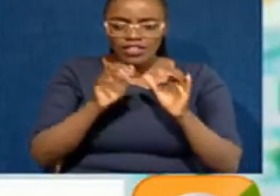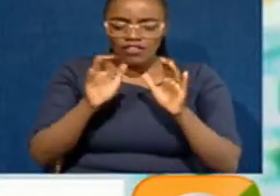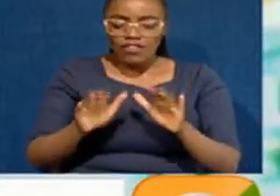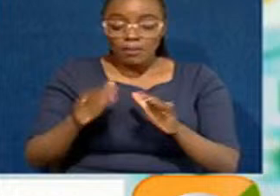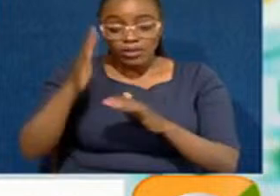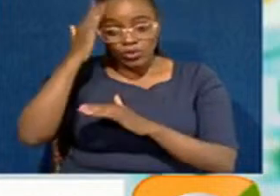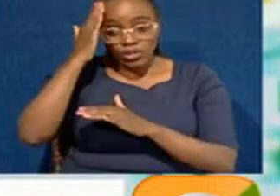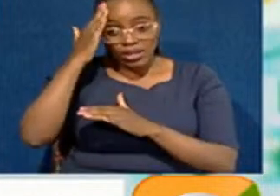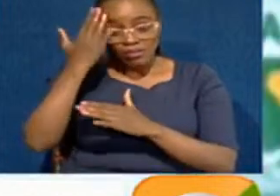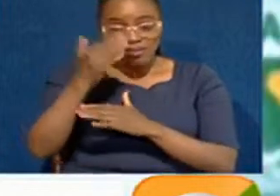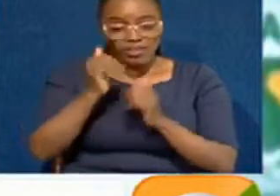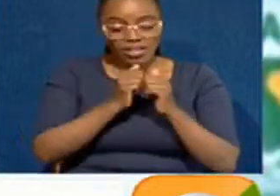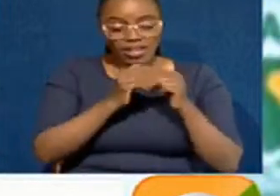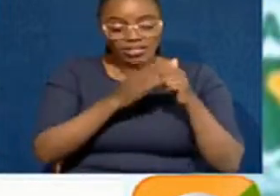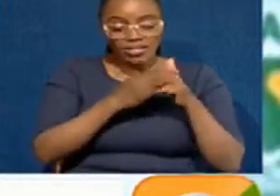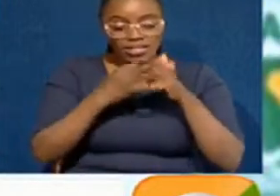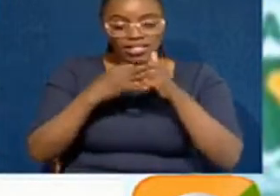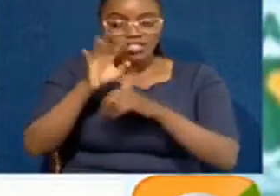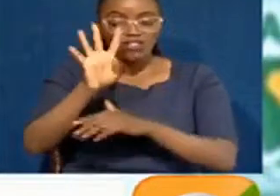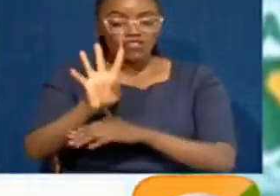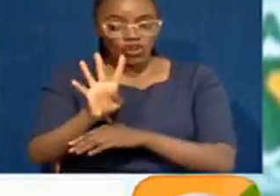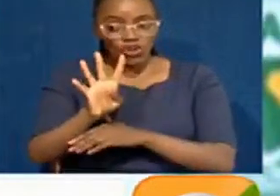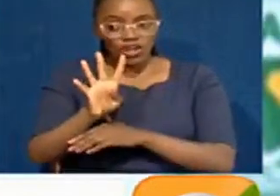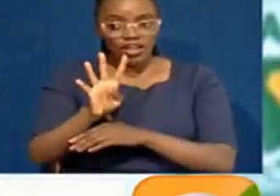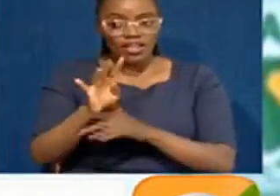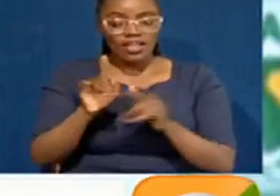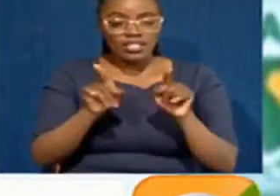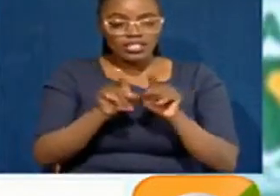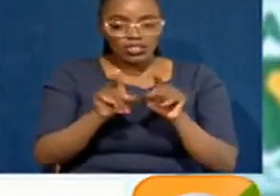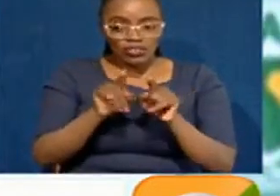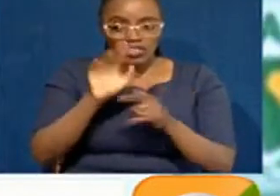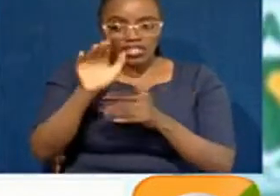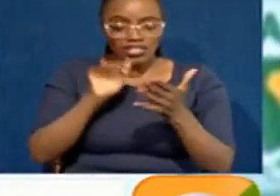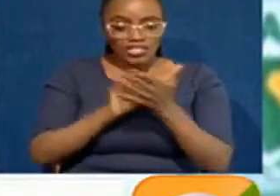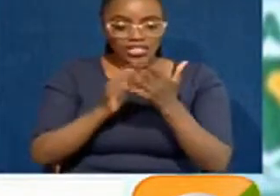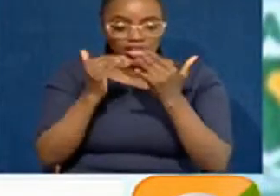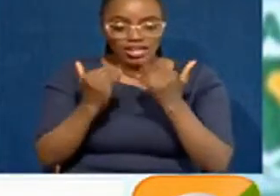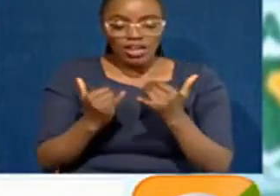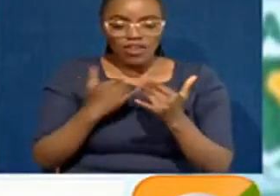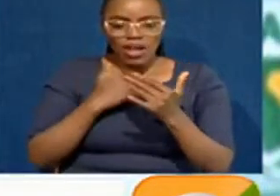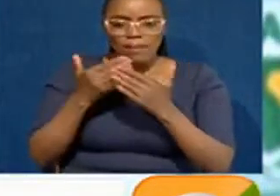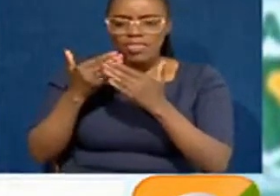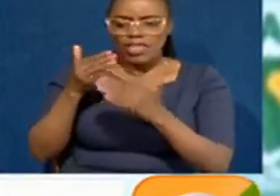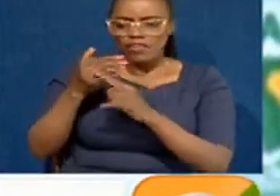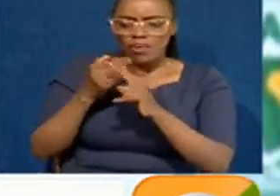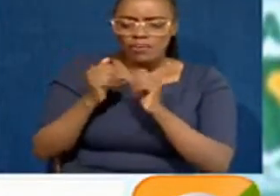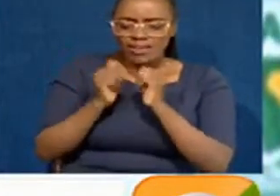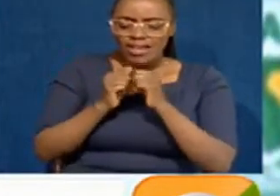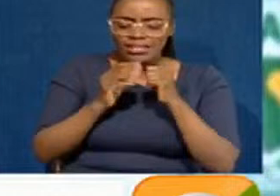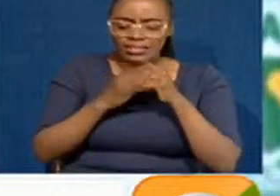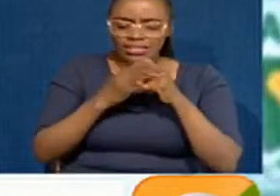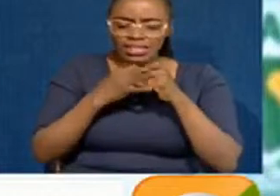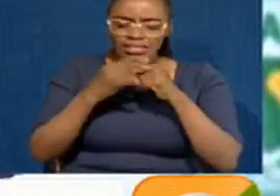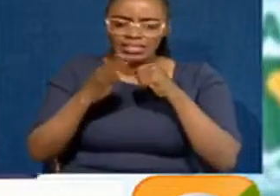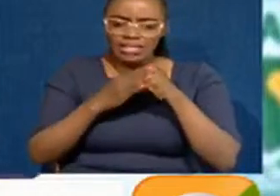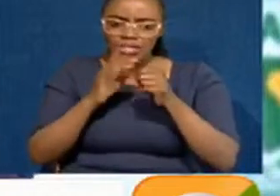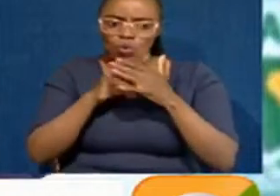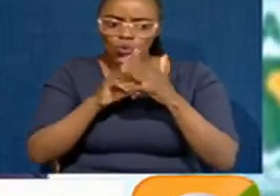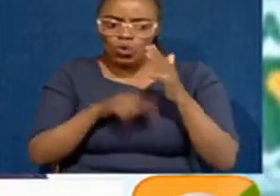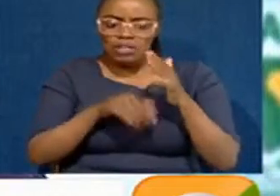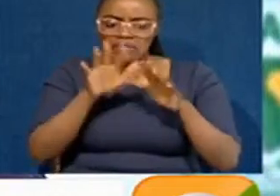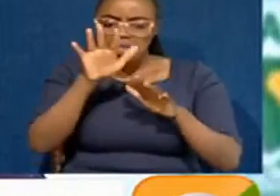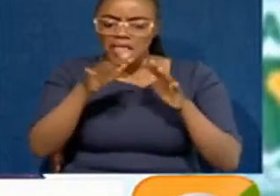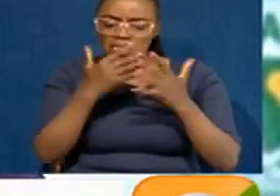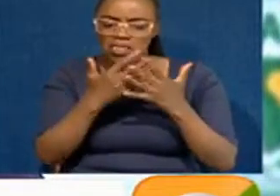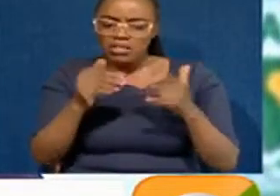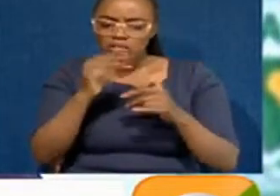remember 1984 this center now being there since 1989. Mm. What are some of the trends that you've seen in